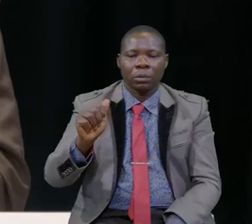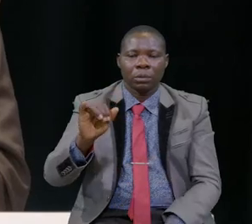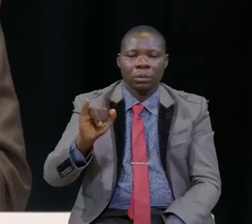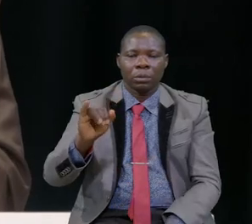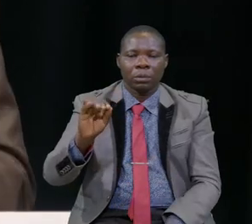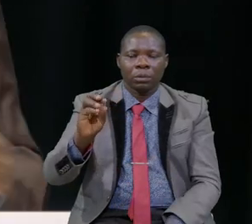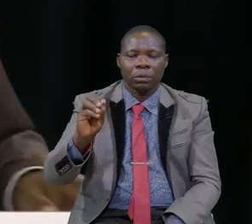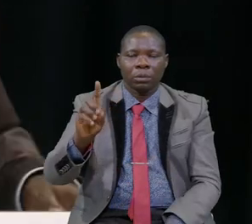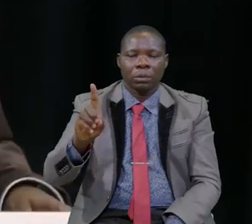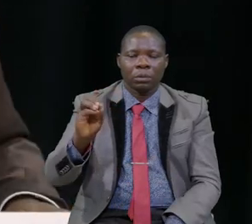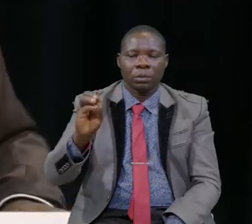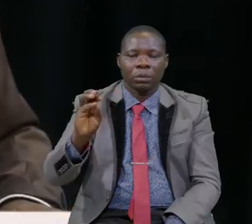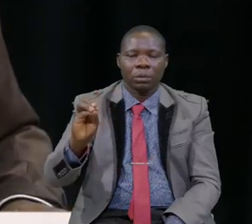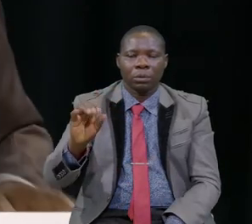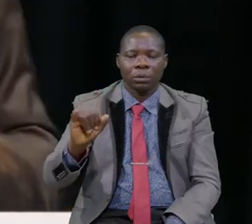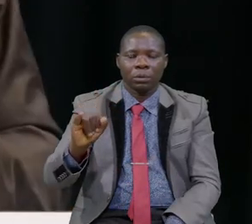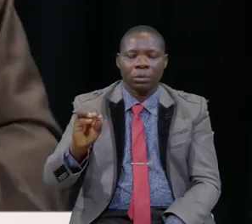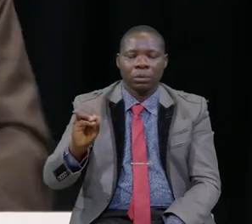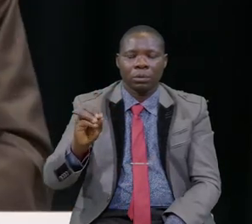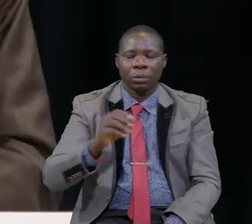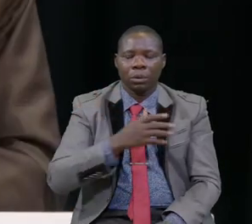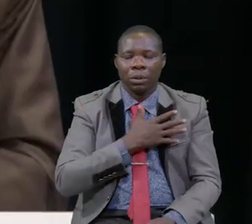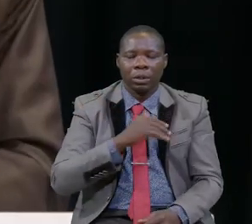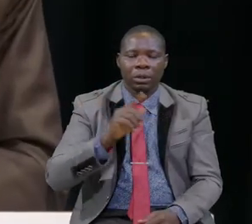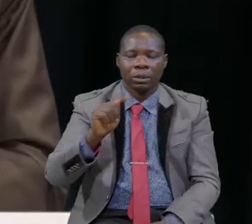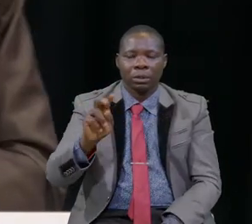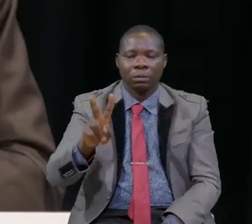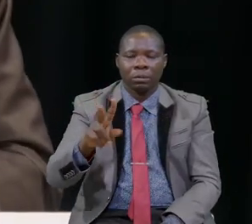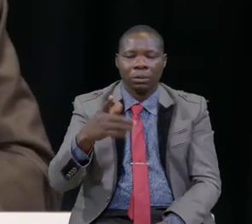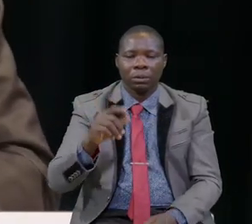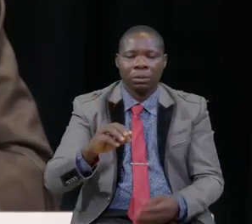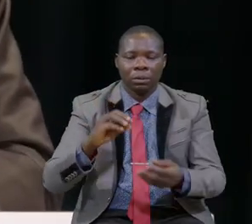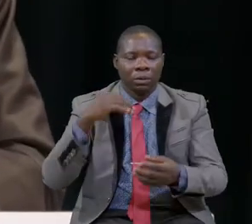the telephone number displayed on the screen,